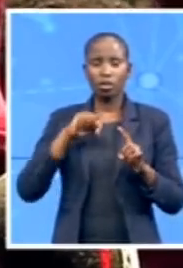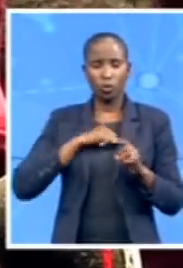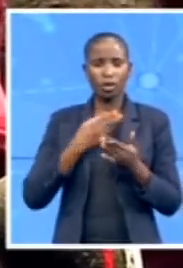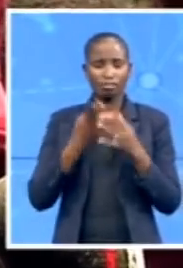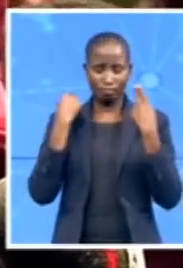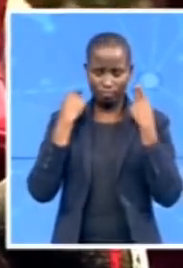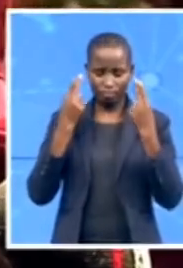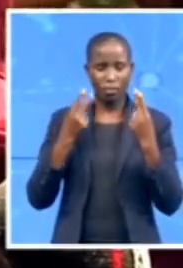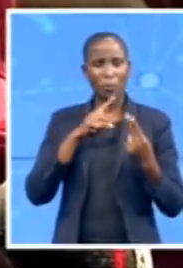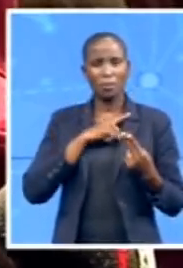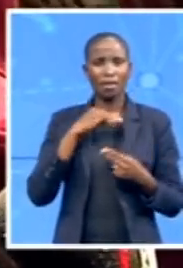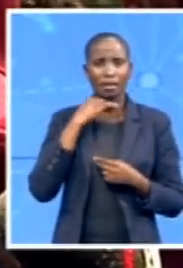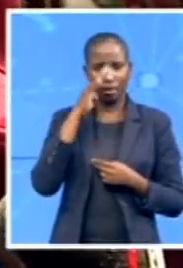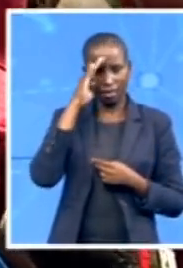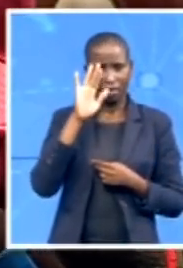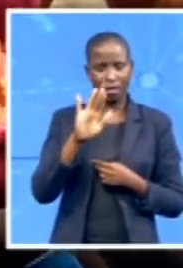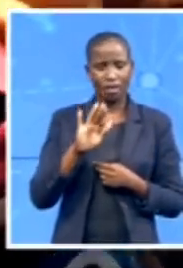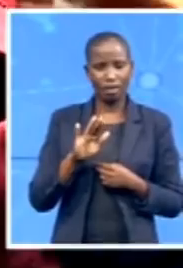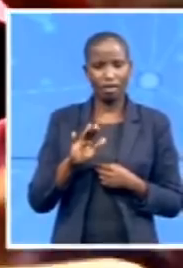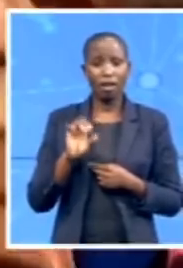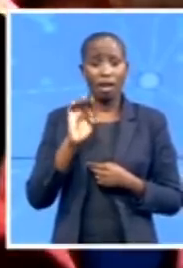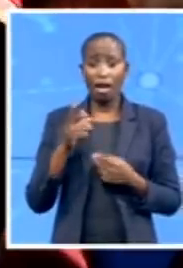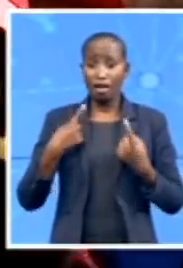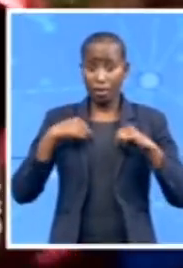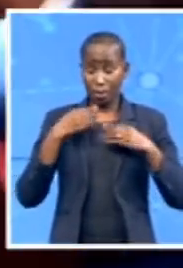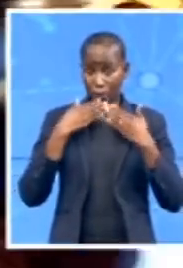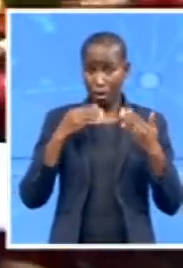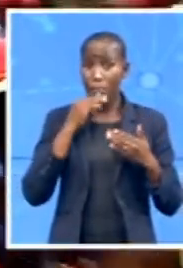If not for us, then for the future generations.